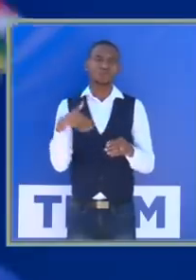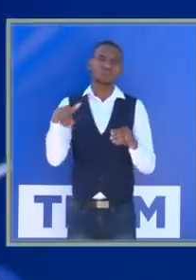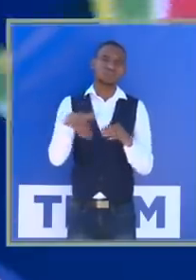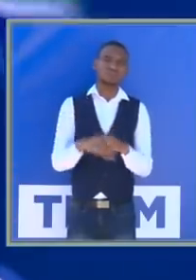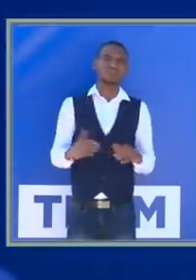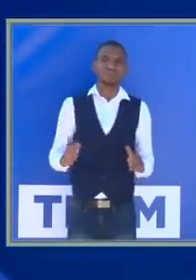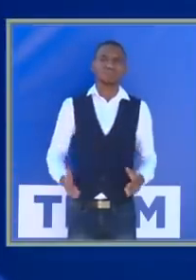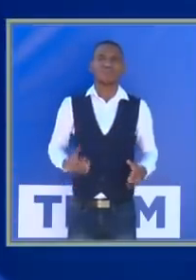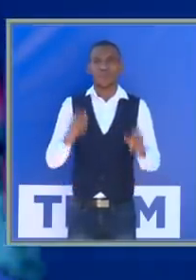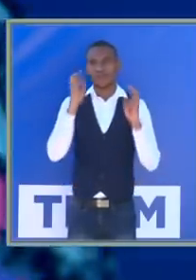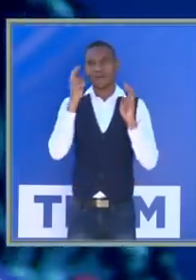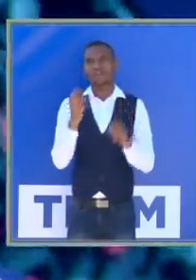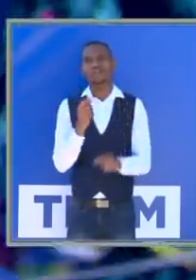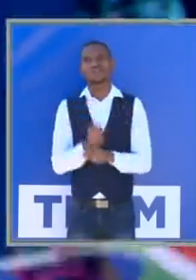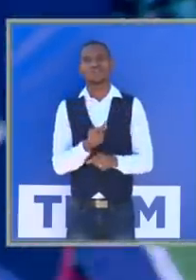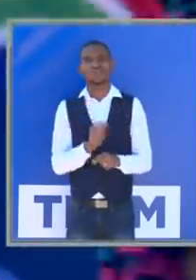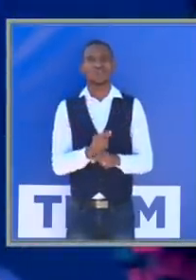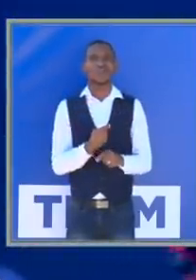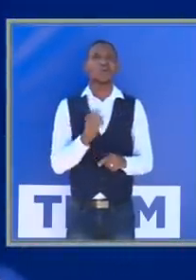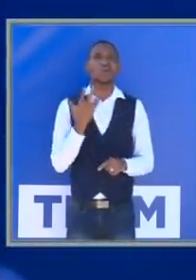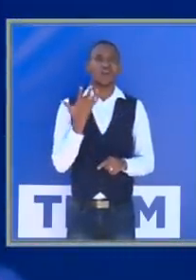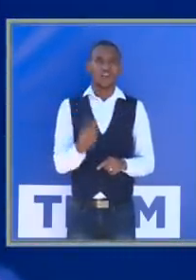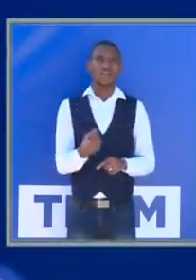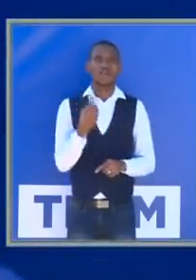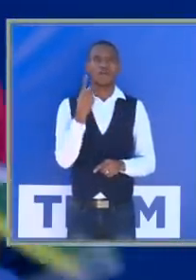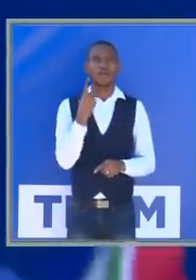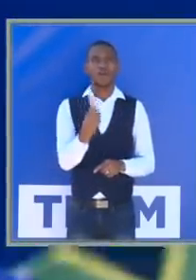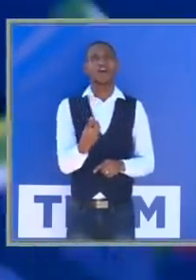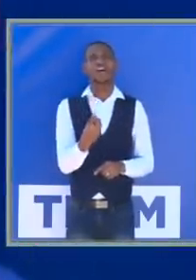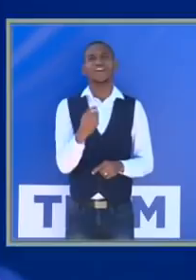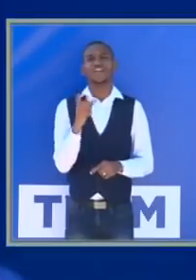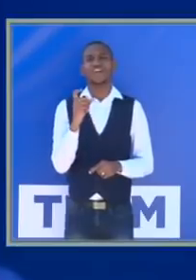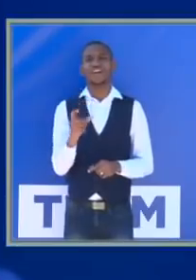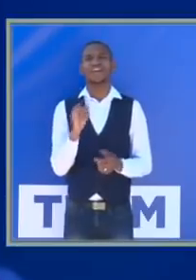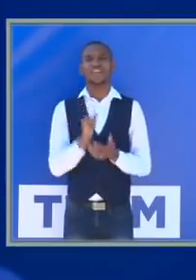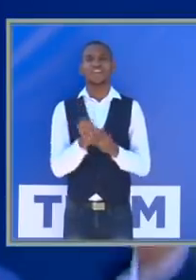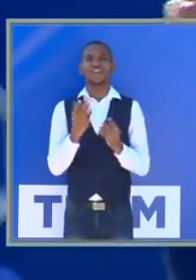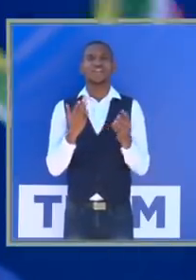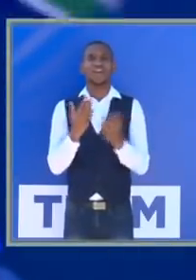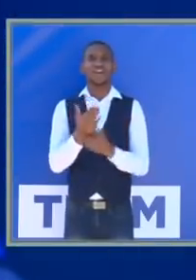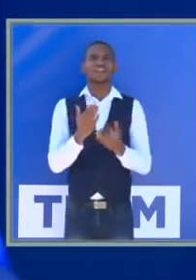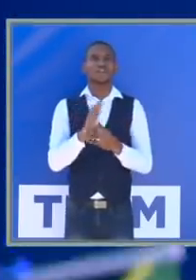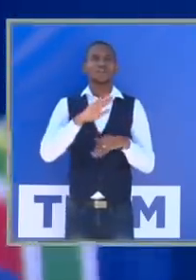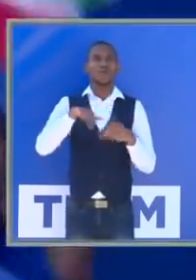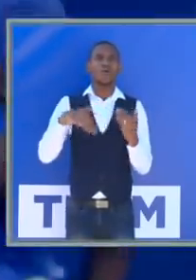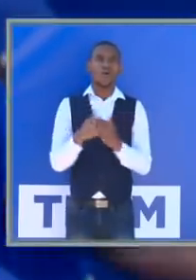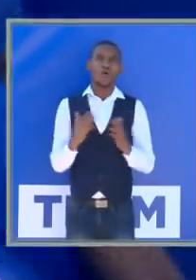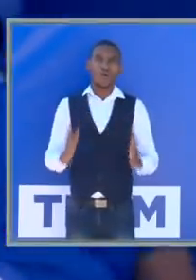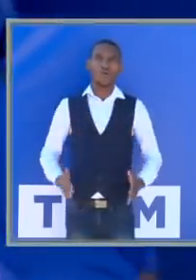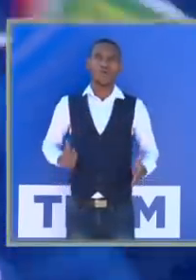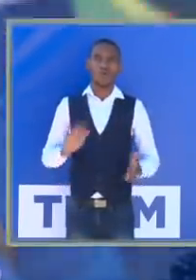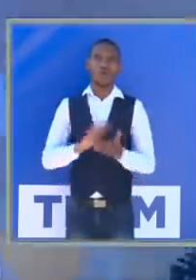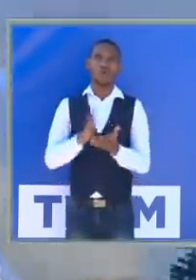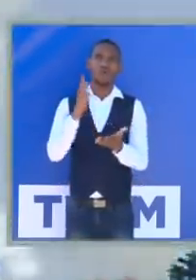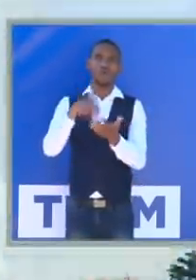train and a bus and a taxi, you've got one card that gives you access to all, and the trains can run on time